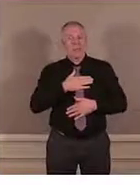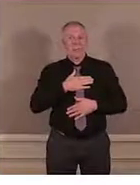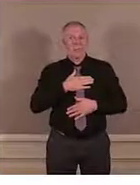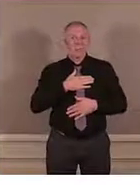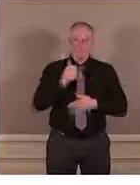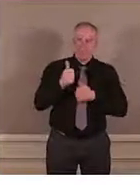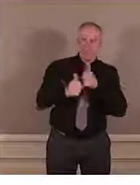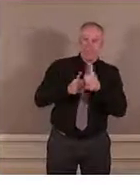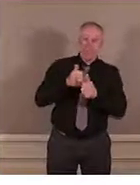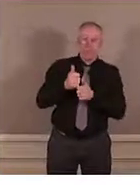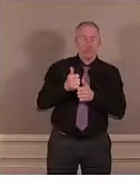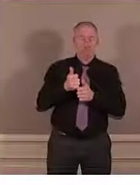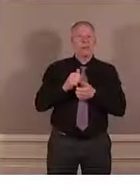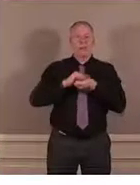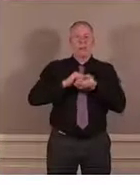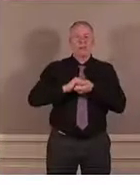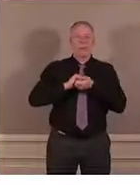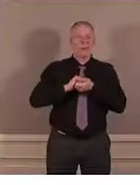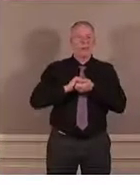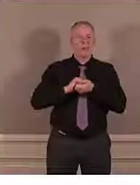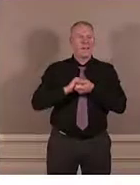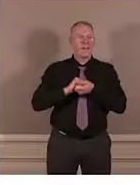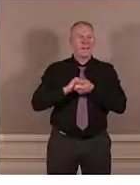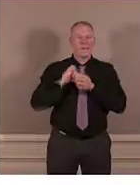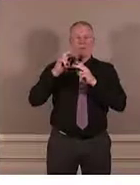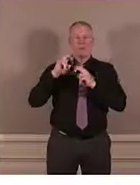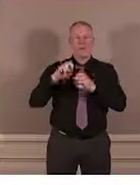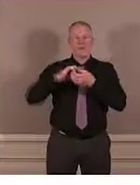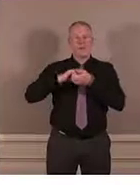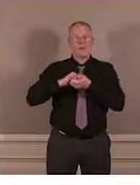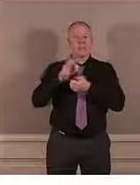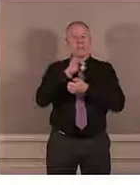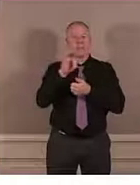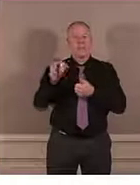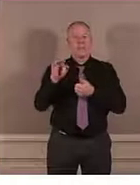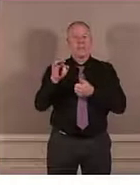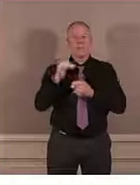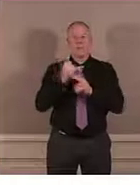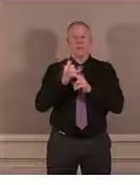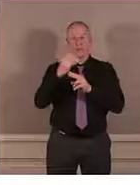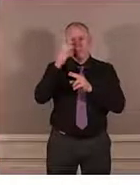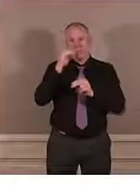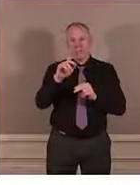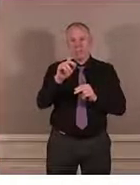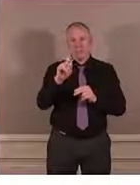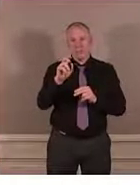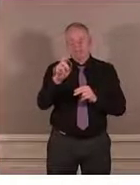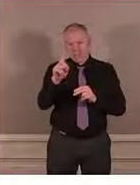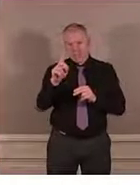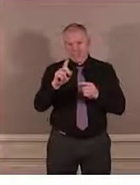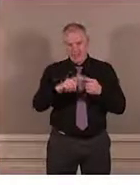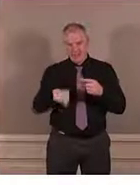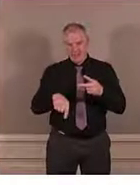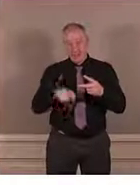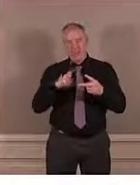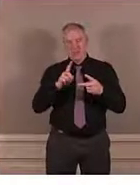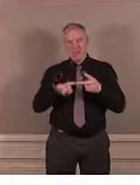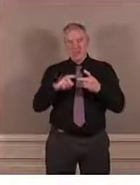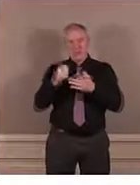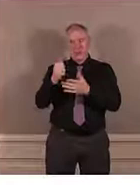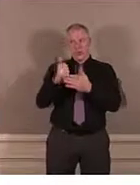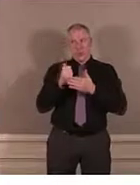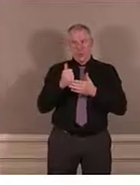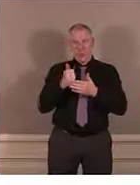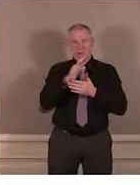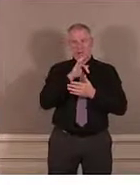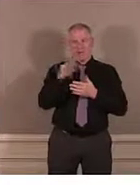acknowledge, obviously, our colleagues, our research colleagues from School of Education in Trinity College Dublin, obviously the support that